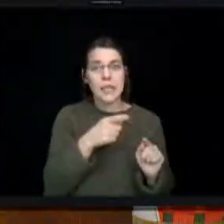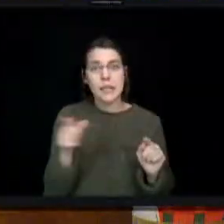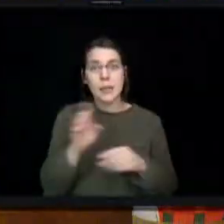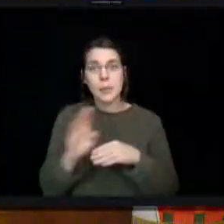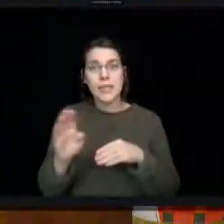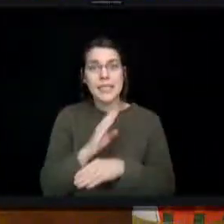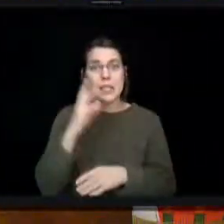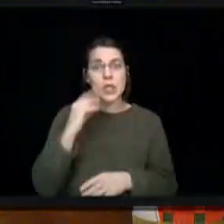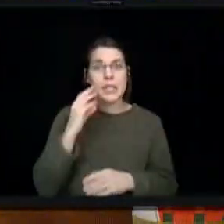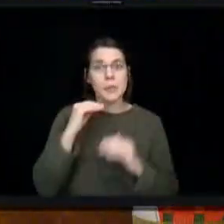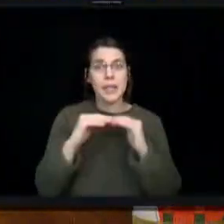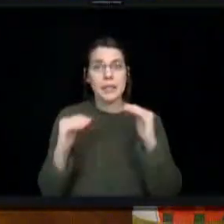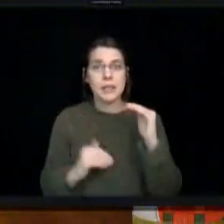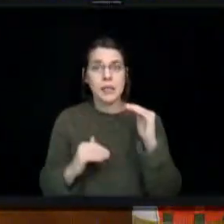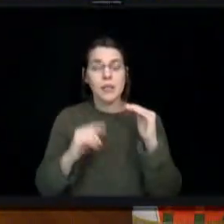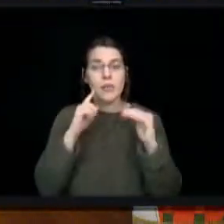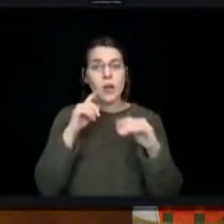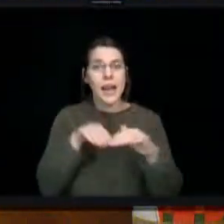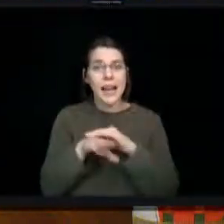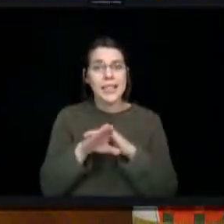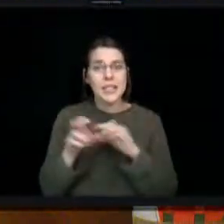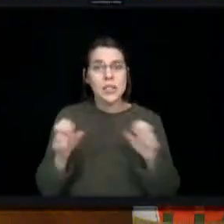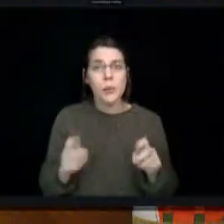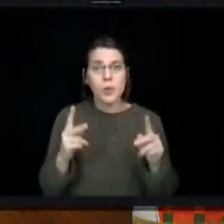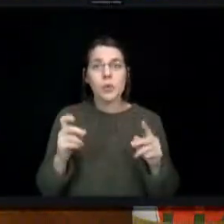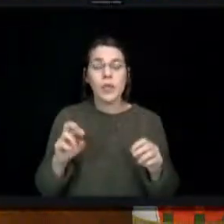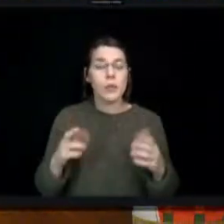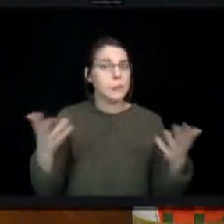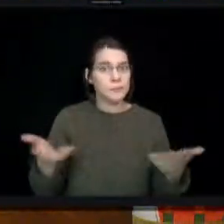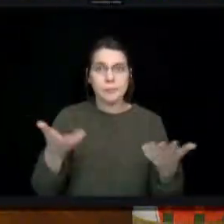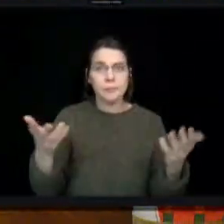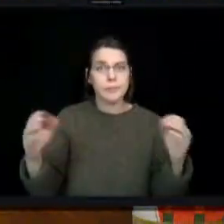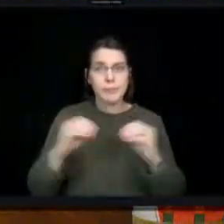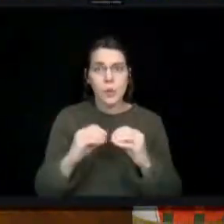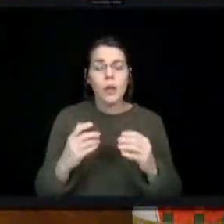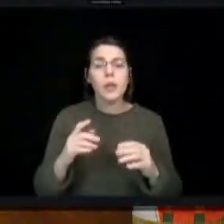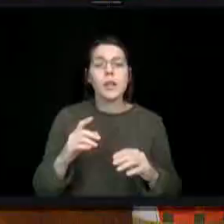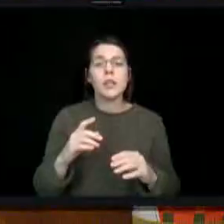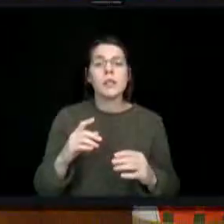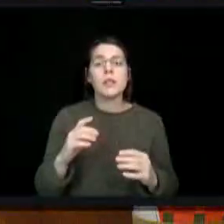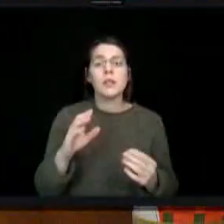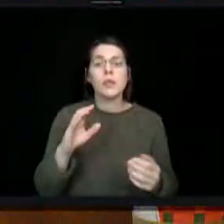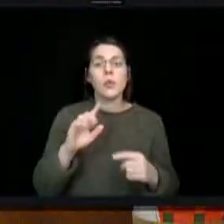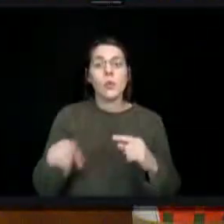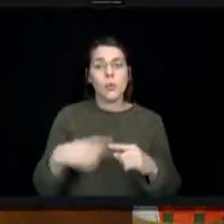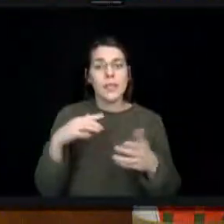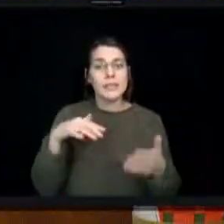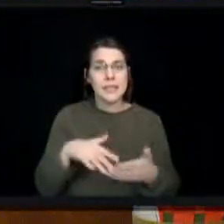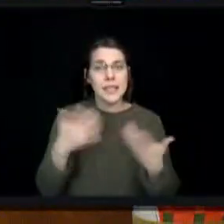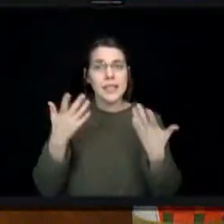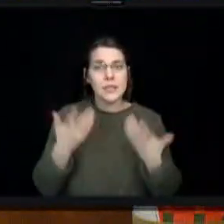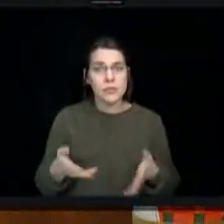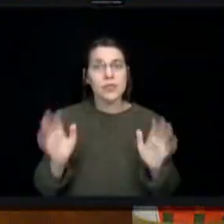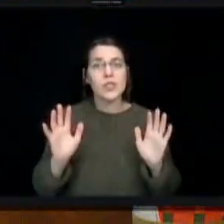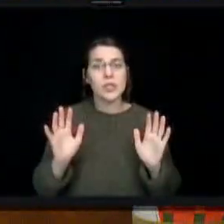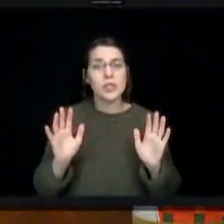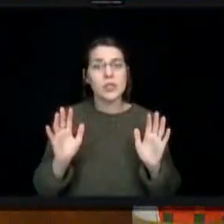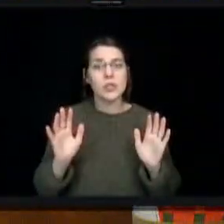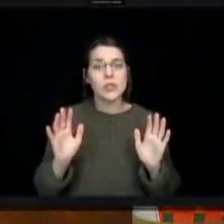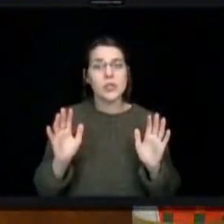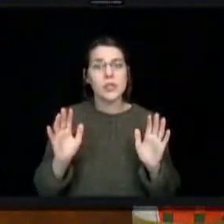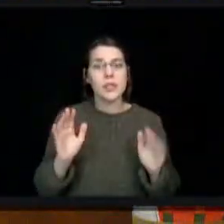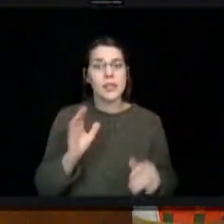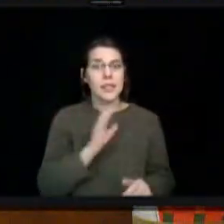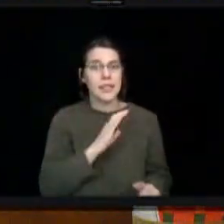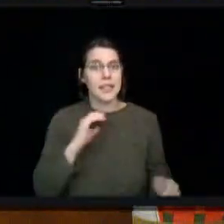disparity, in terms of access to opportunity, et cetera. And that is something that once the study is done, ultimately, to the council president's question,